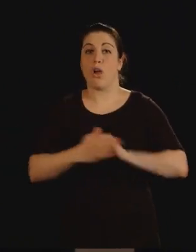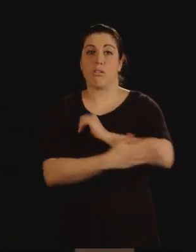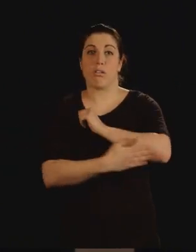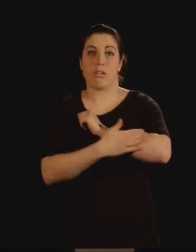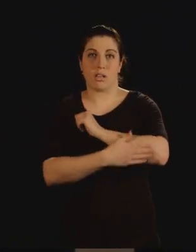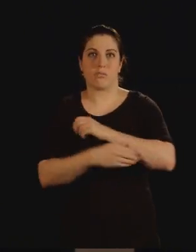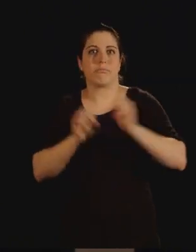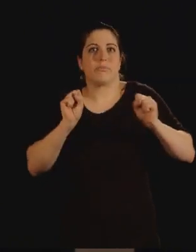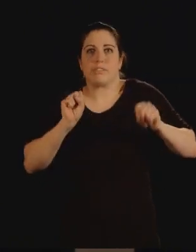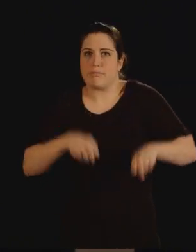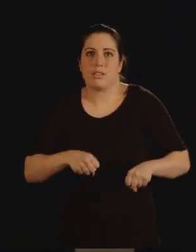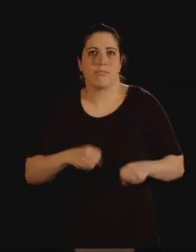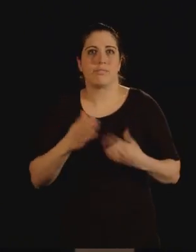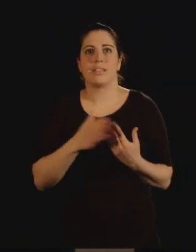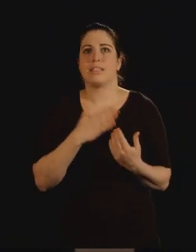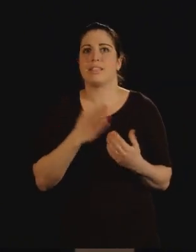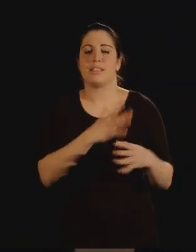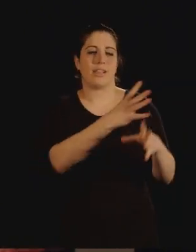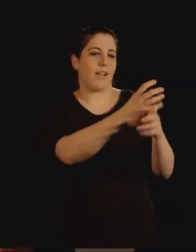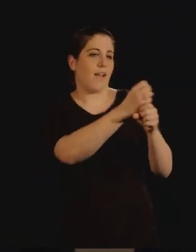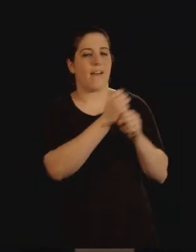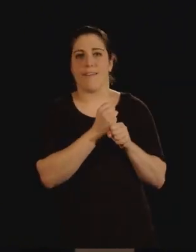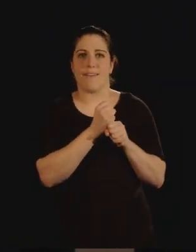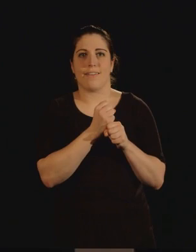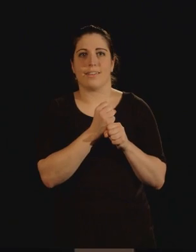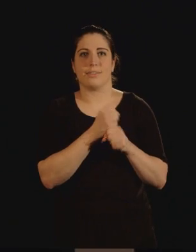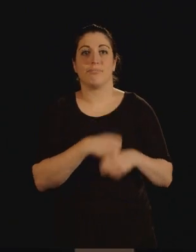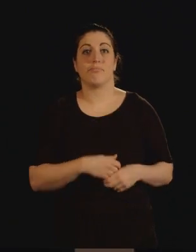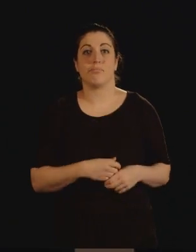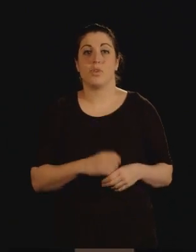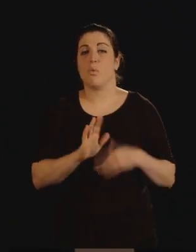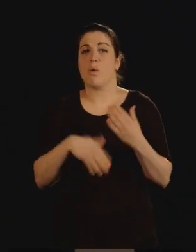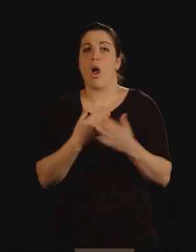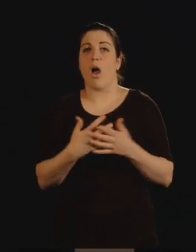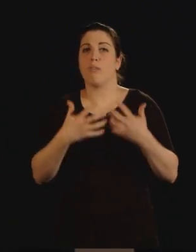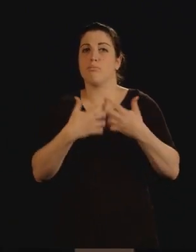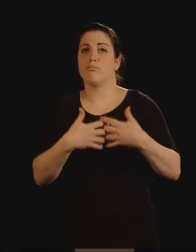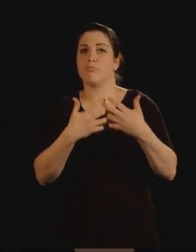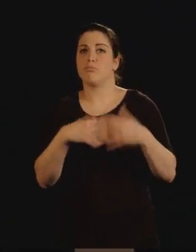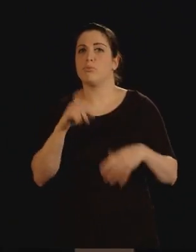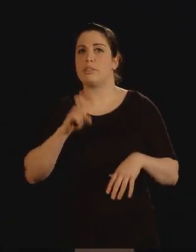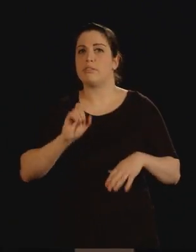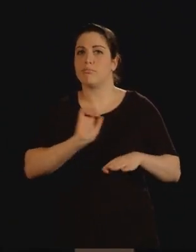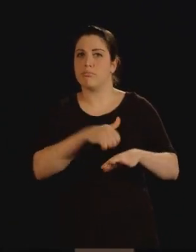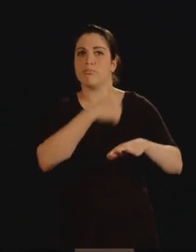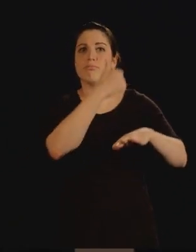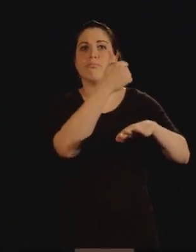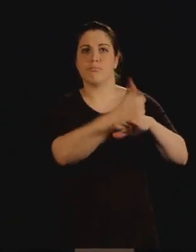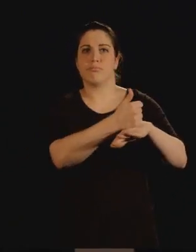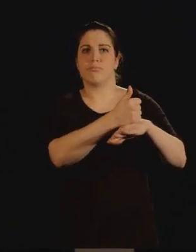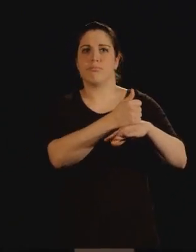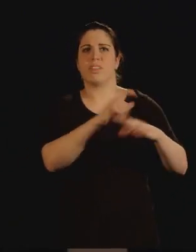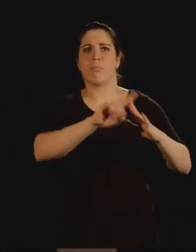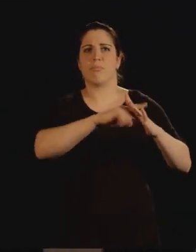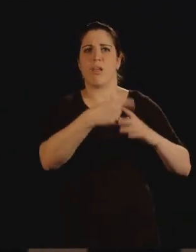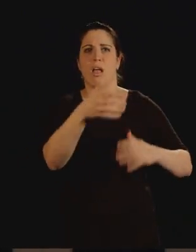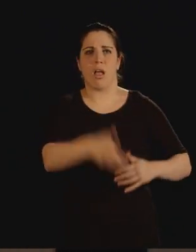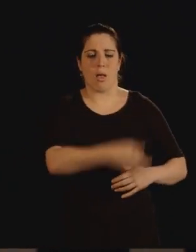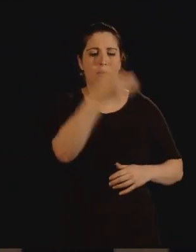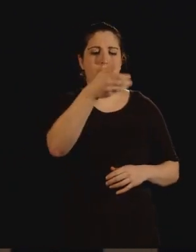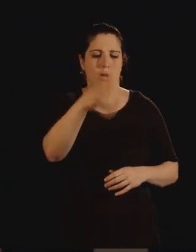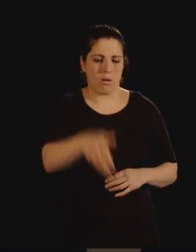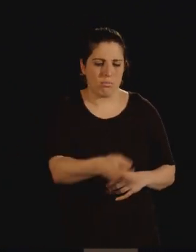and easy to obtain. So I lined up a backhoe and an operator for the following morning, and while he